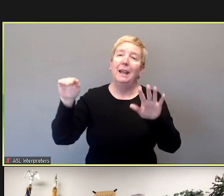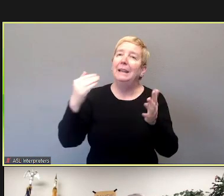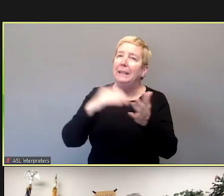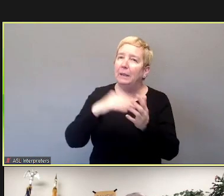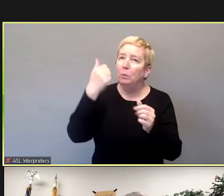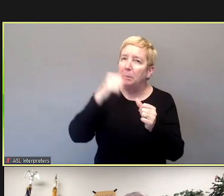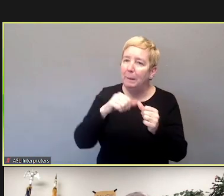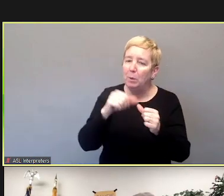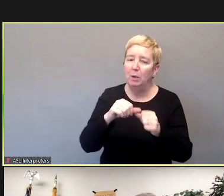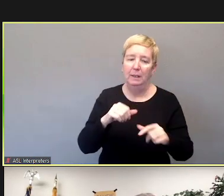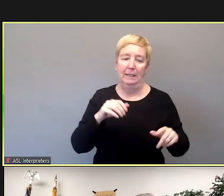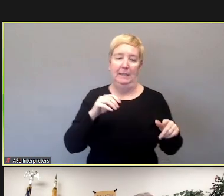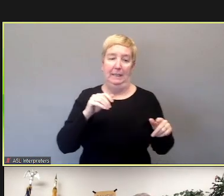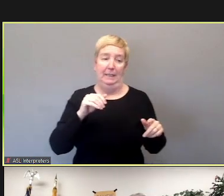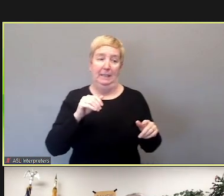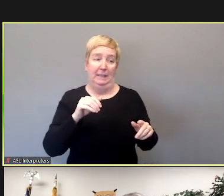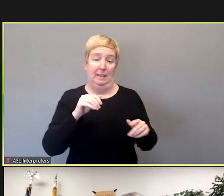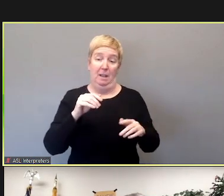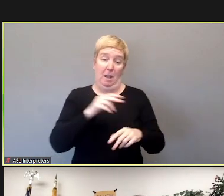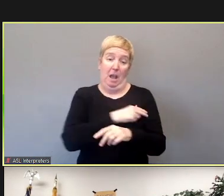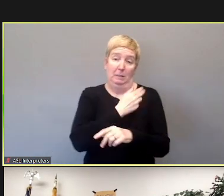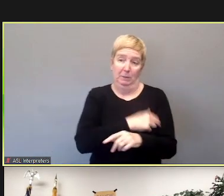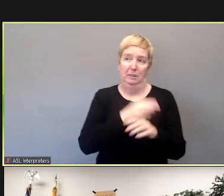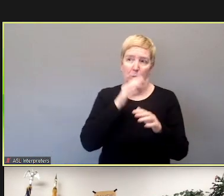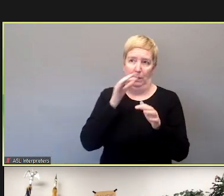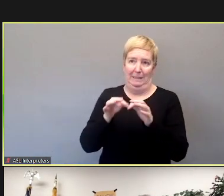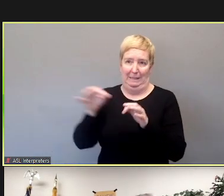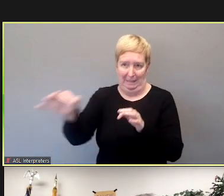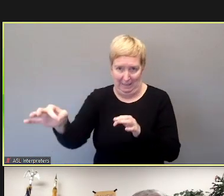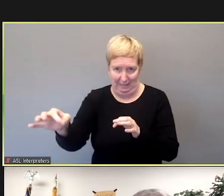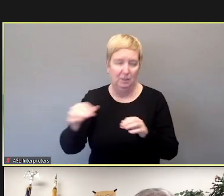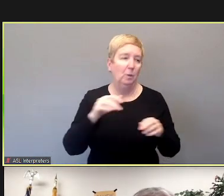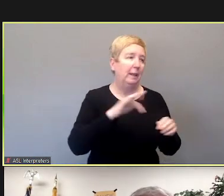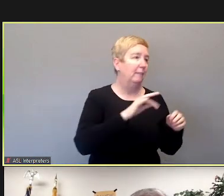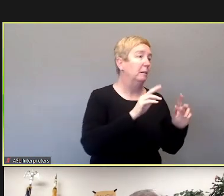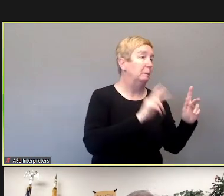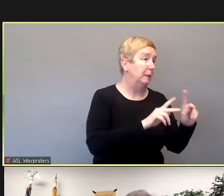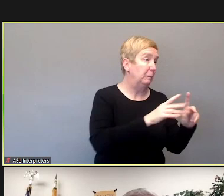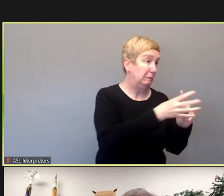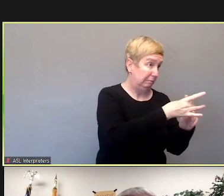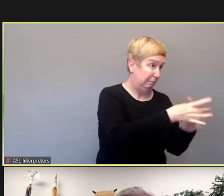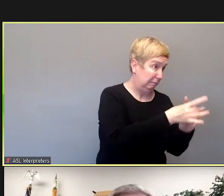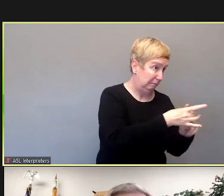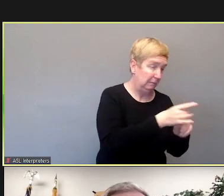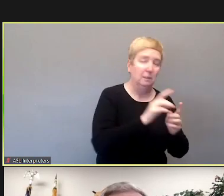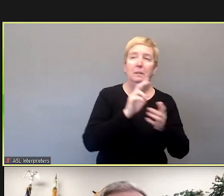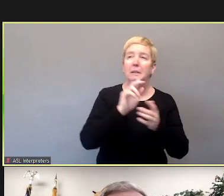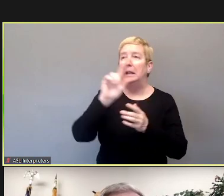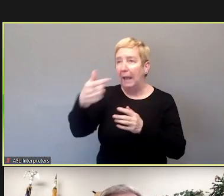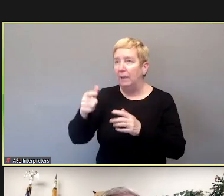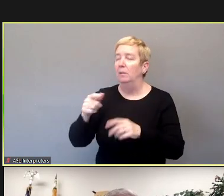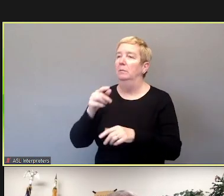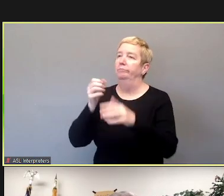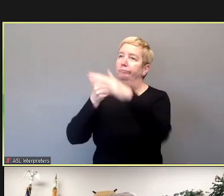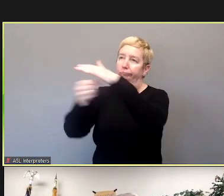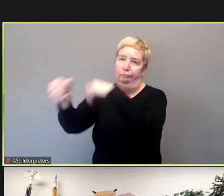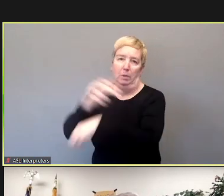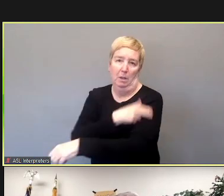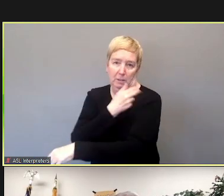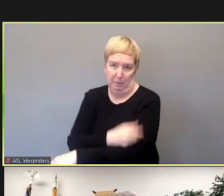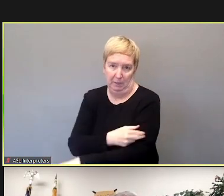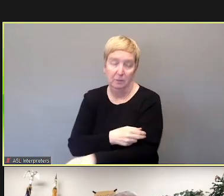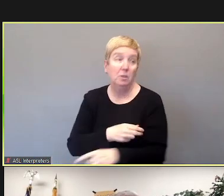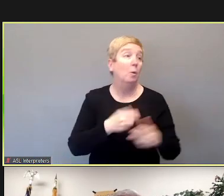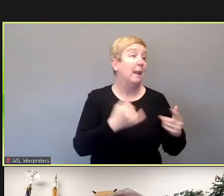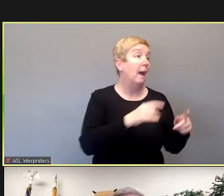hospitalizations going up or down as case curves go up or down. We're right at that point we should see a more significant drop. We